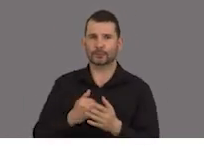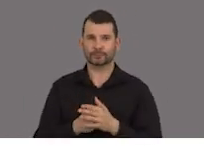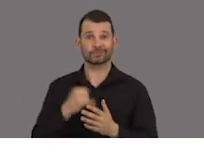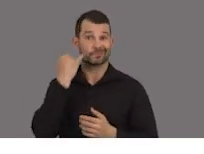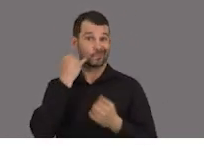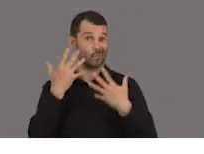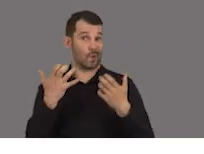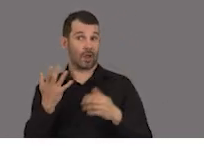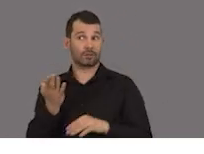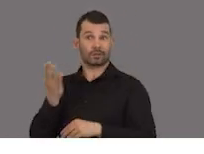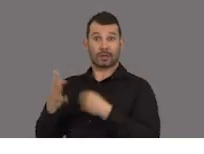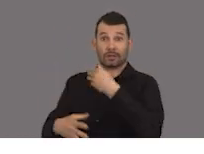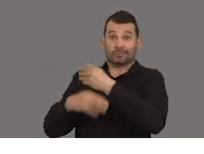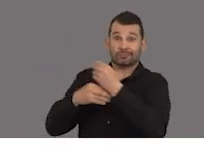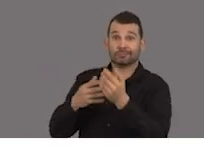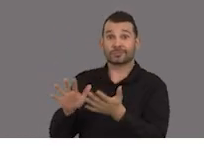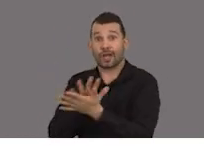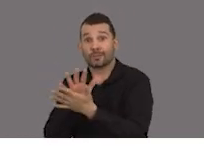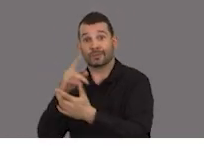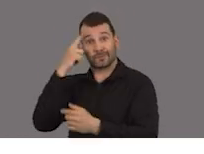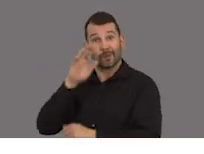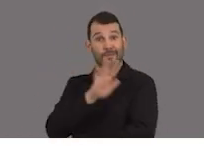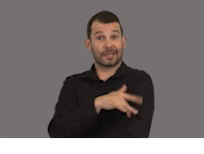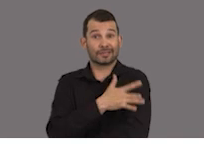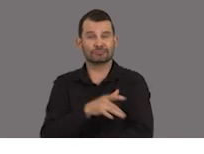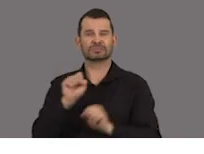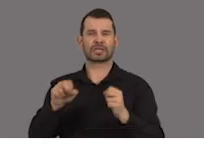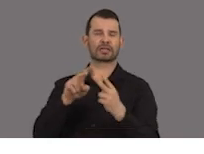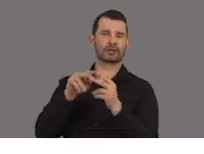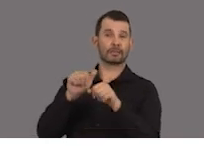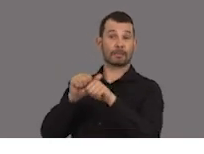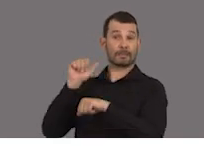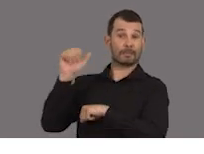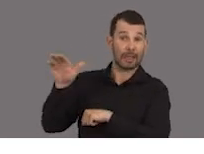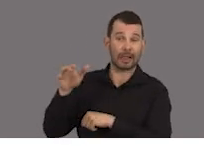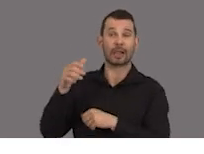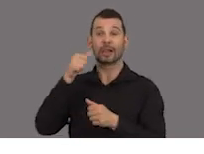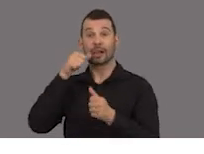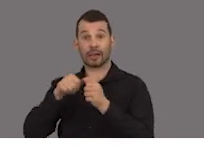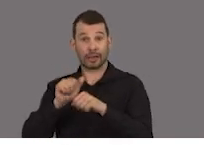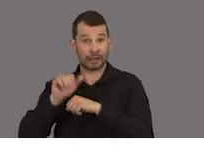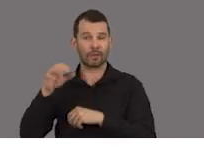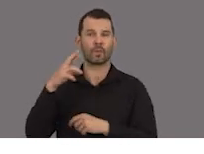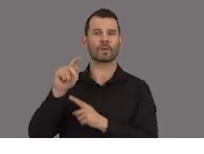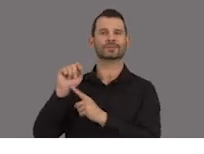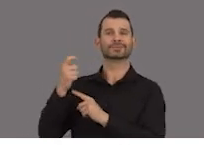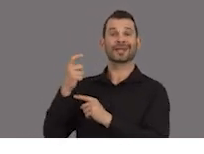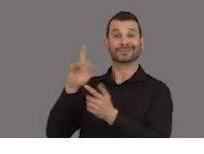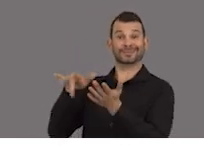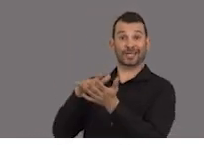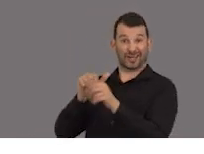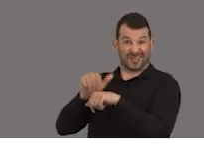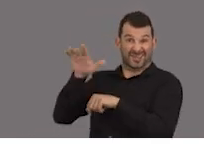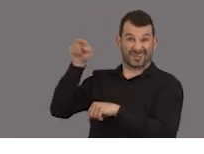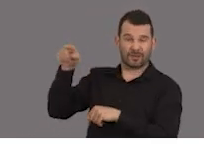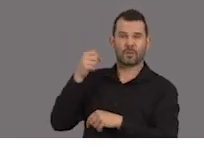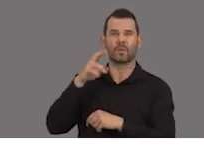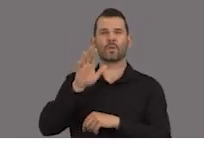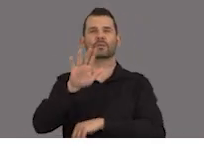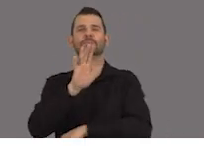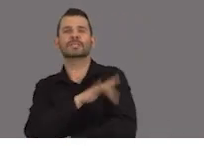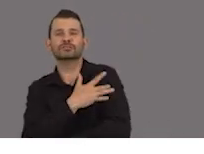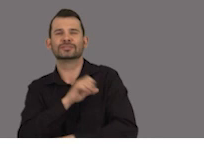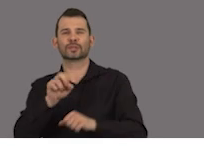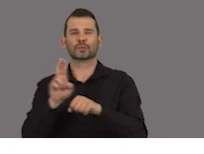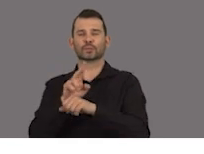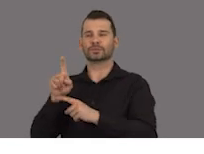additional documentation for your patient, you can either mail it into the tax center or your patient can use the Submit Documents